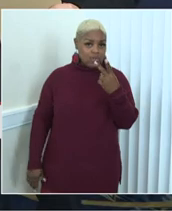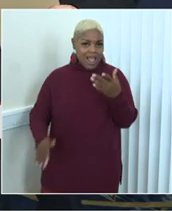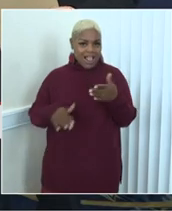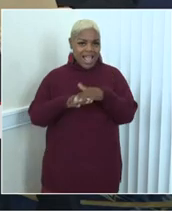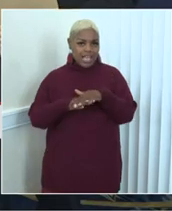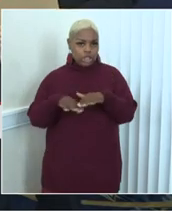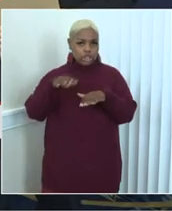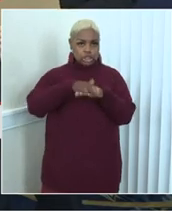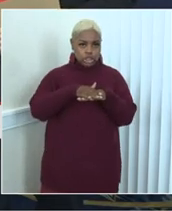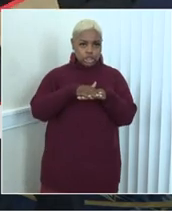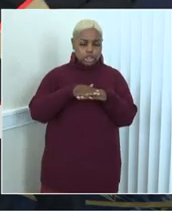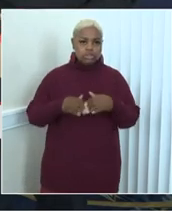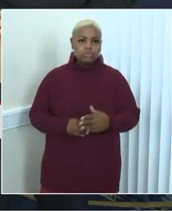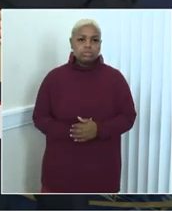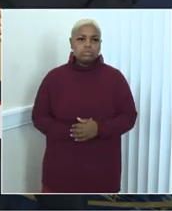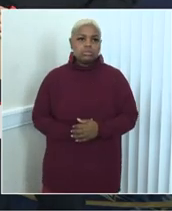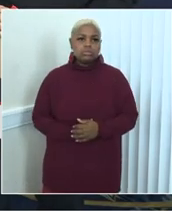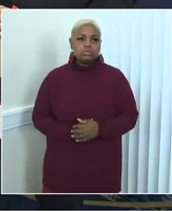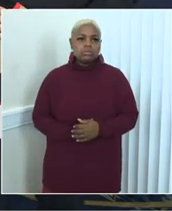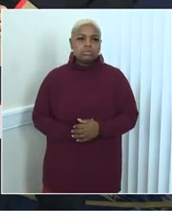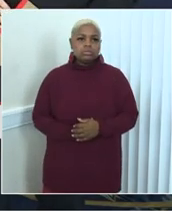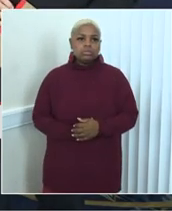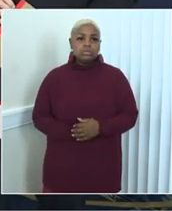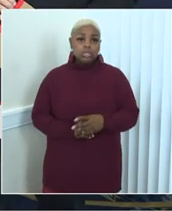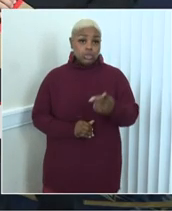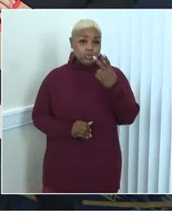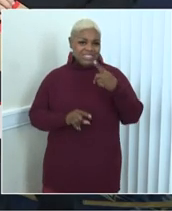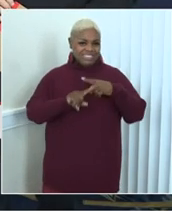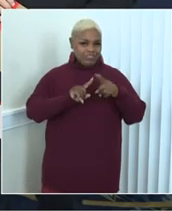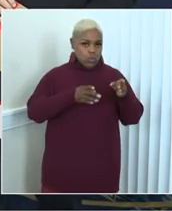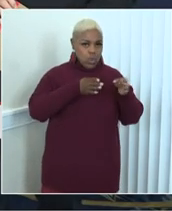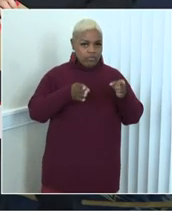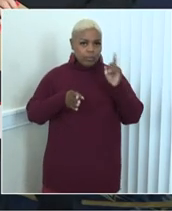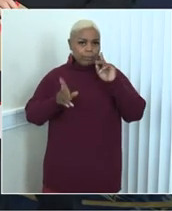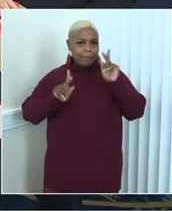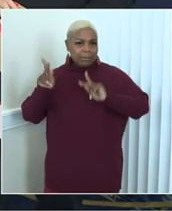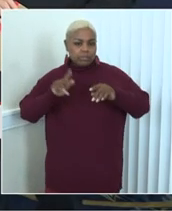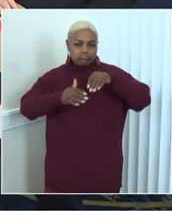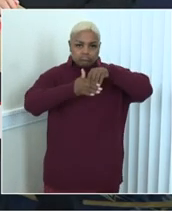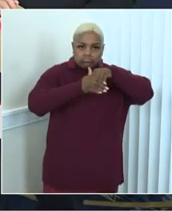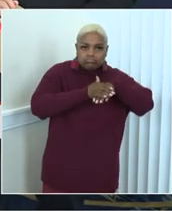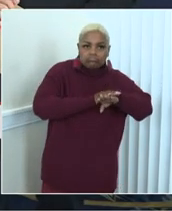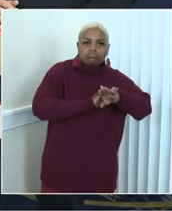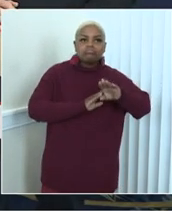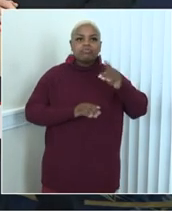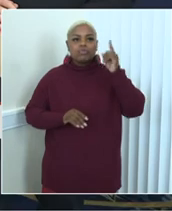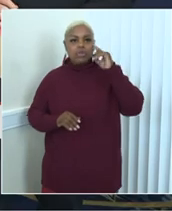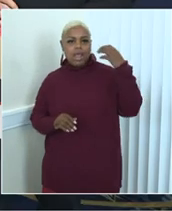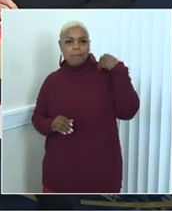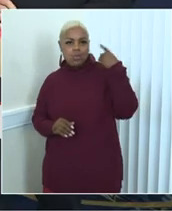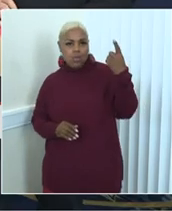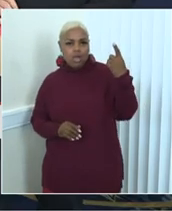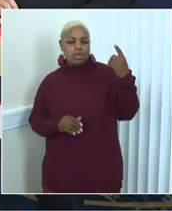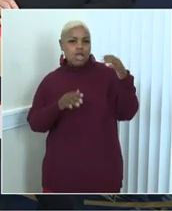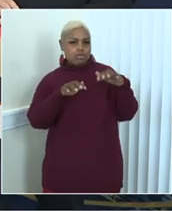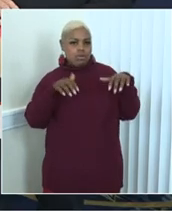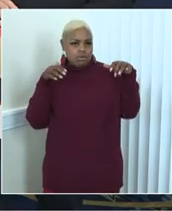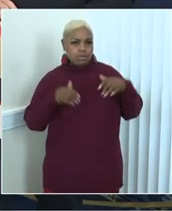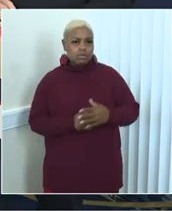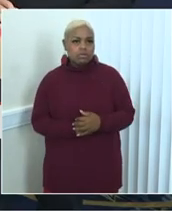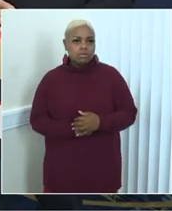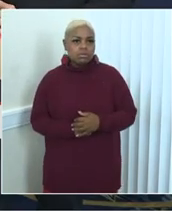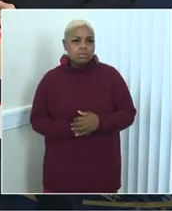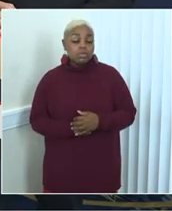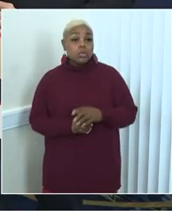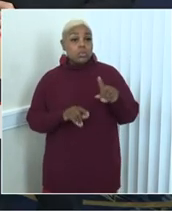how visitors or participants will be able to come inside Capital One Arena. Once we reach that number, outside of that second